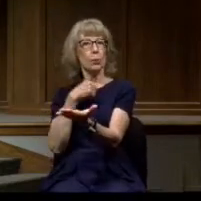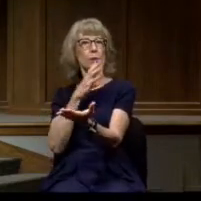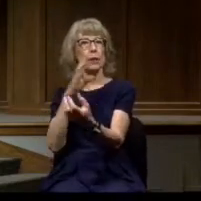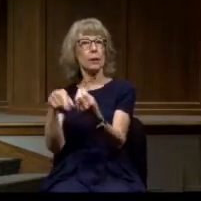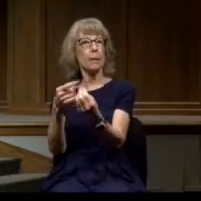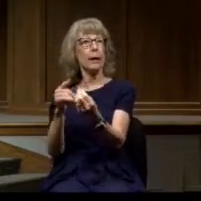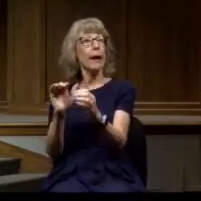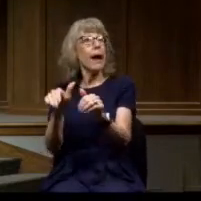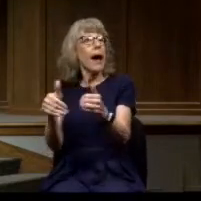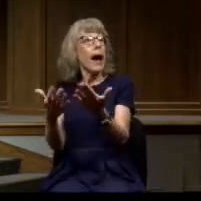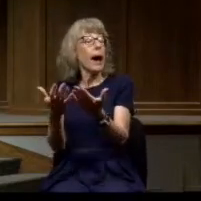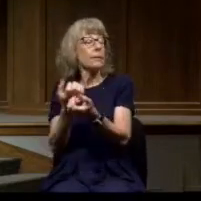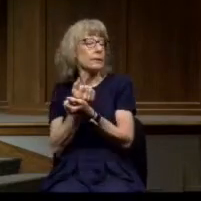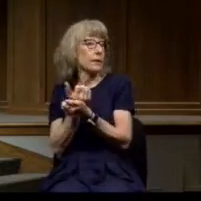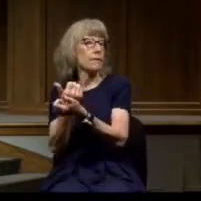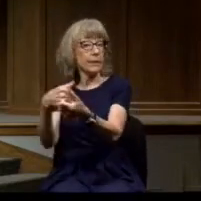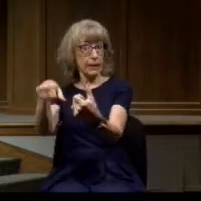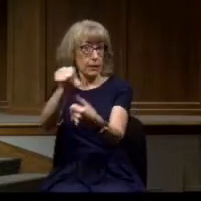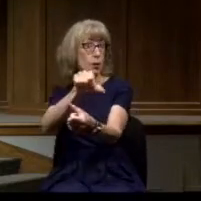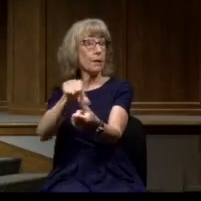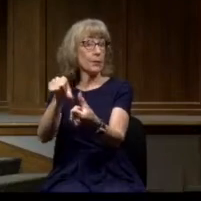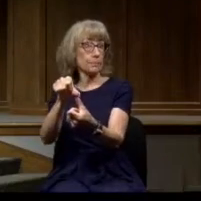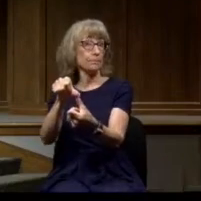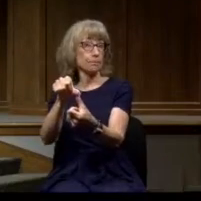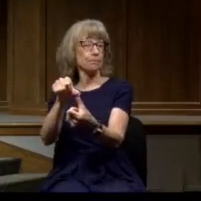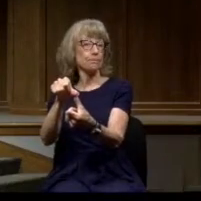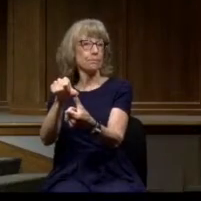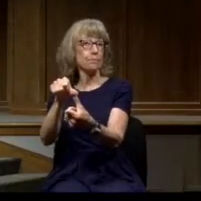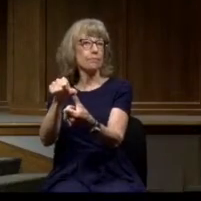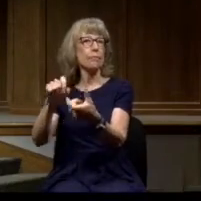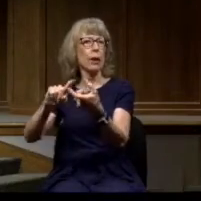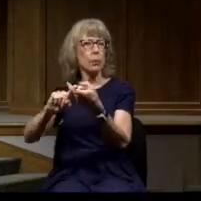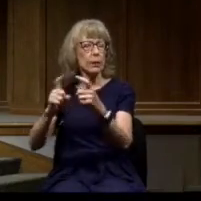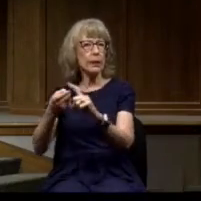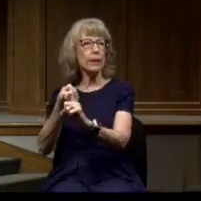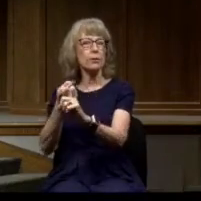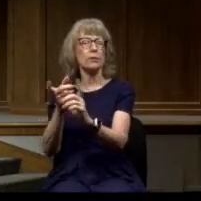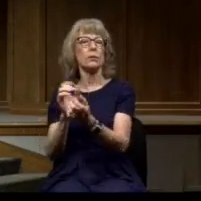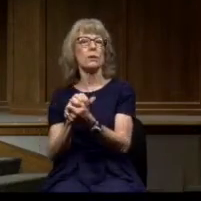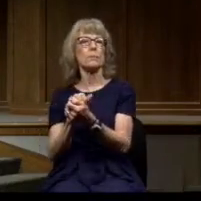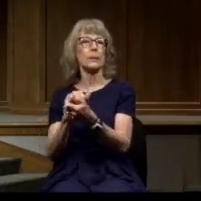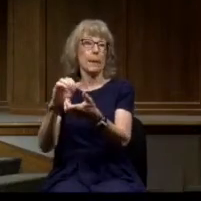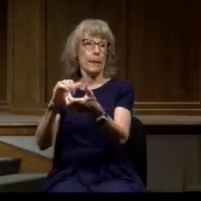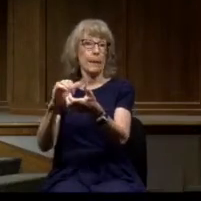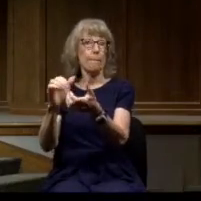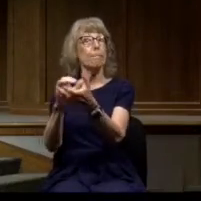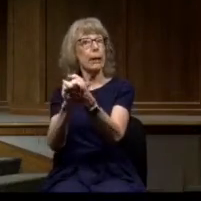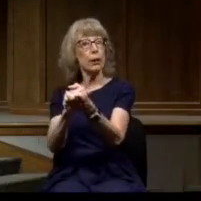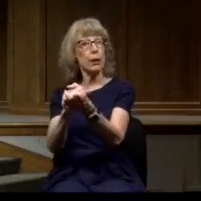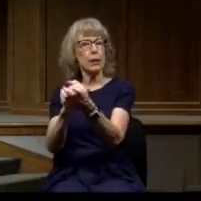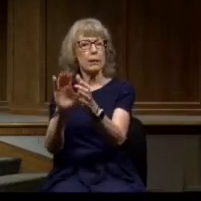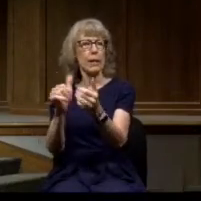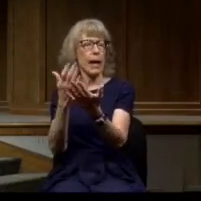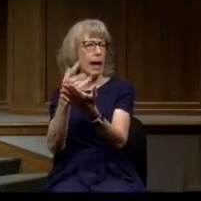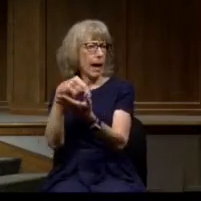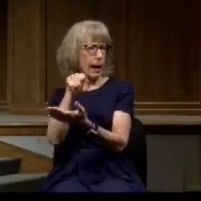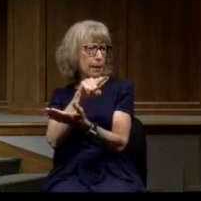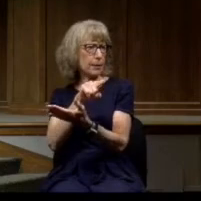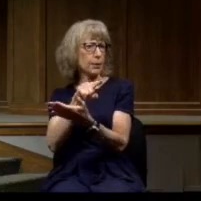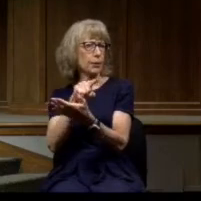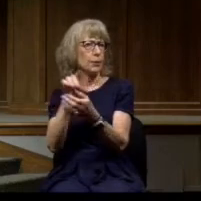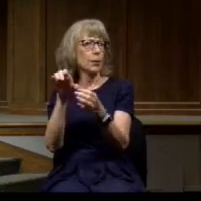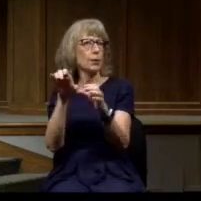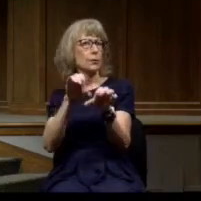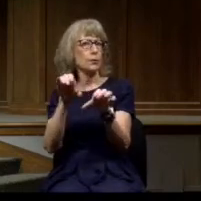all those great one another passages in the Bible. We're going to talk about relationships. We're going to talk about marriage. How do you do that well as